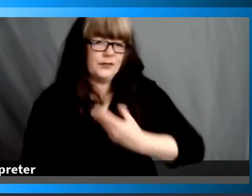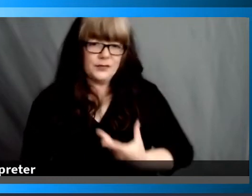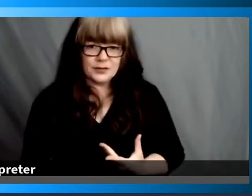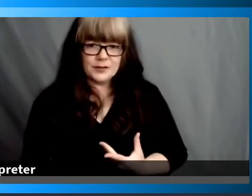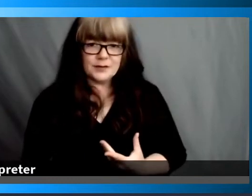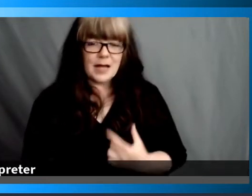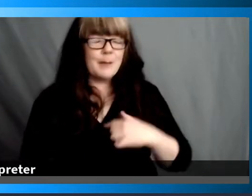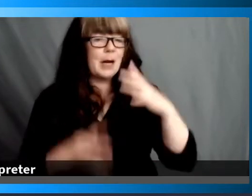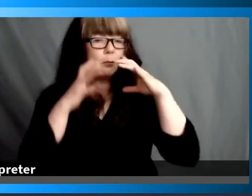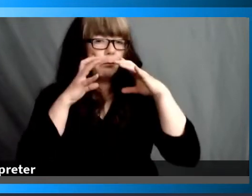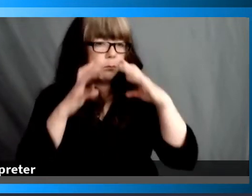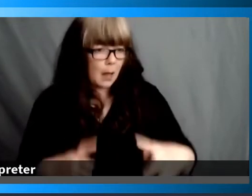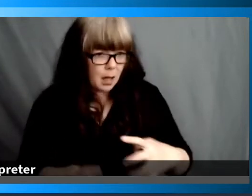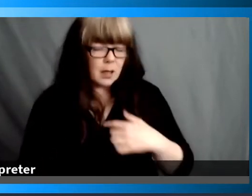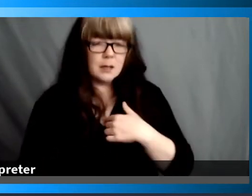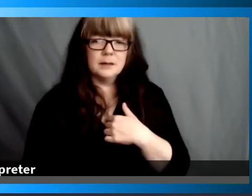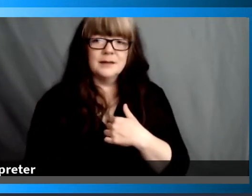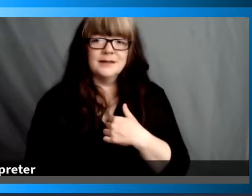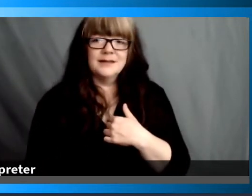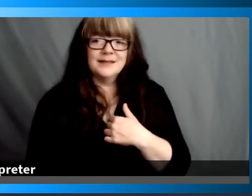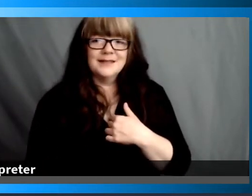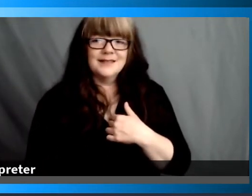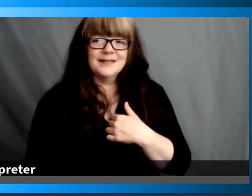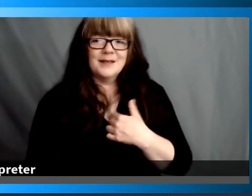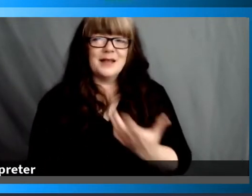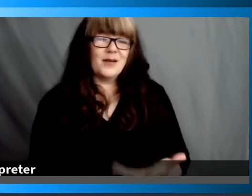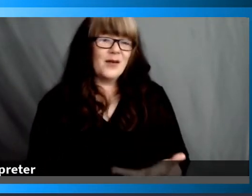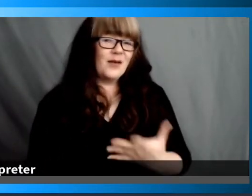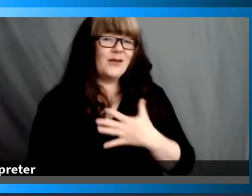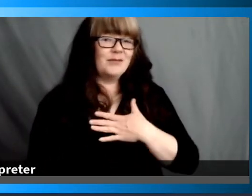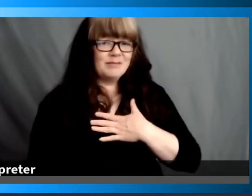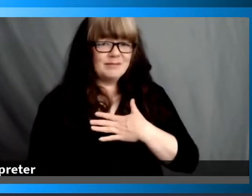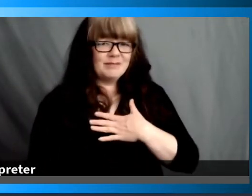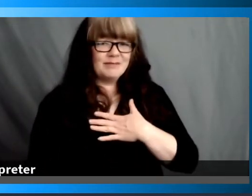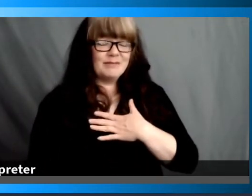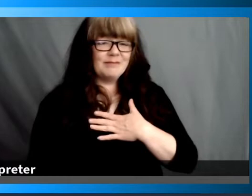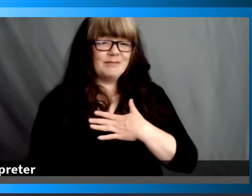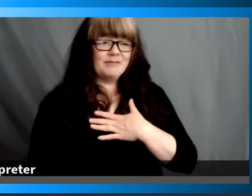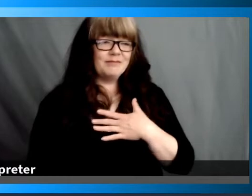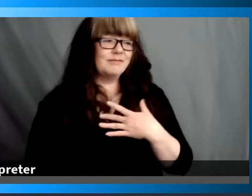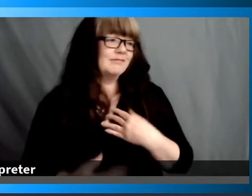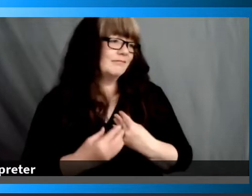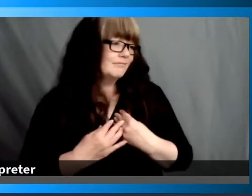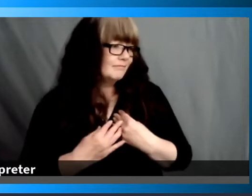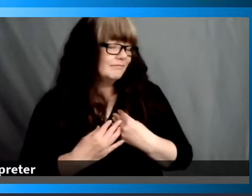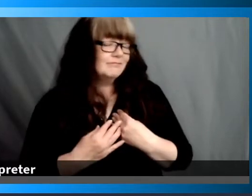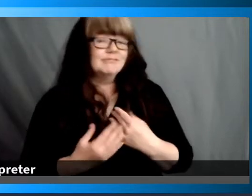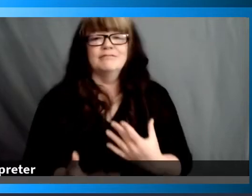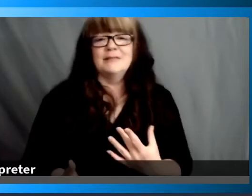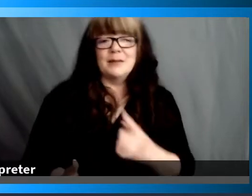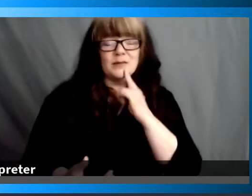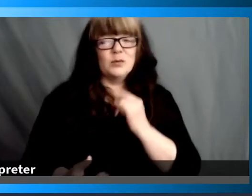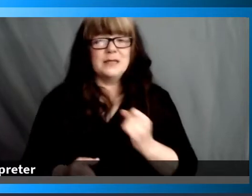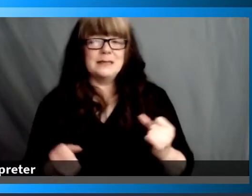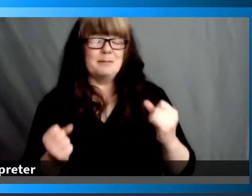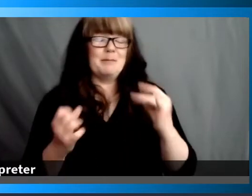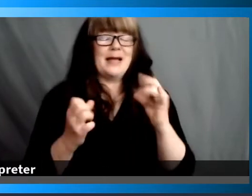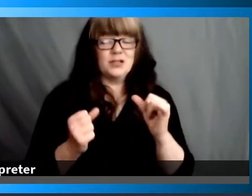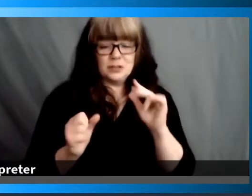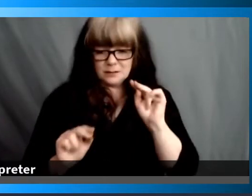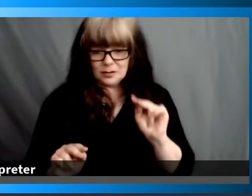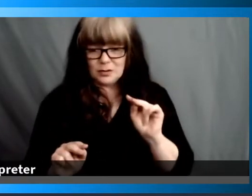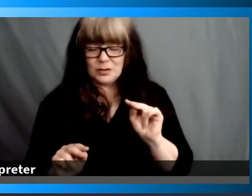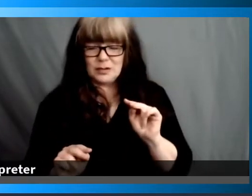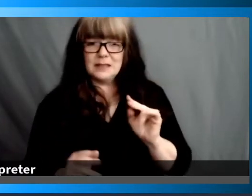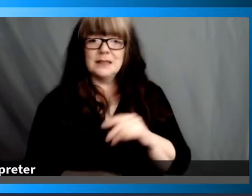I bawled. I was like, this is like so heartwarming. And so it was just magic. It was so magical to